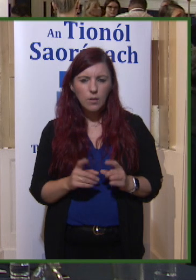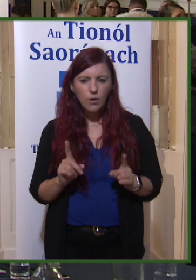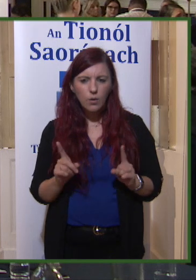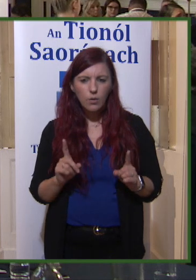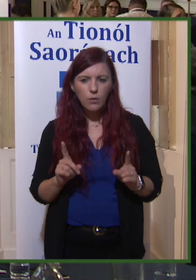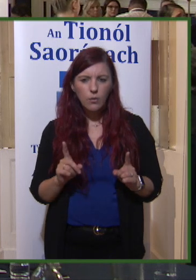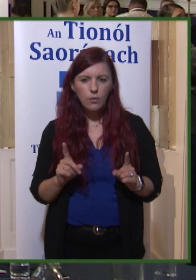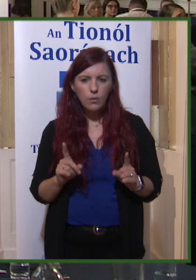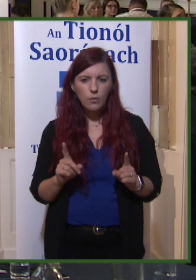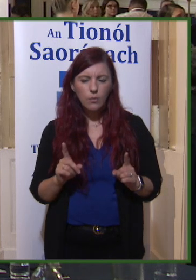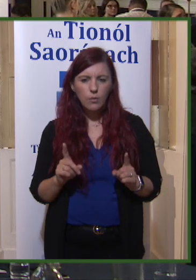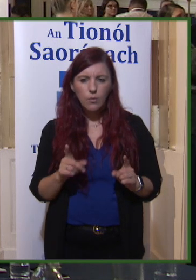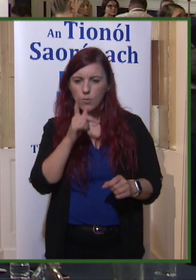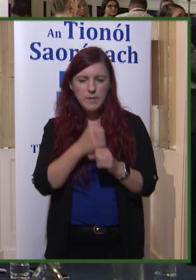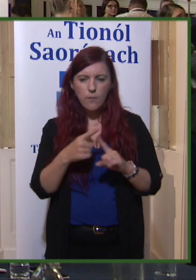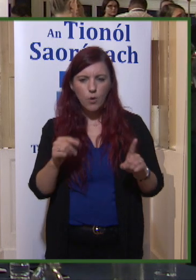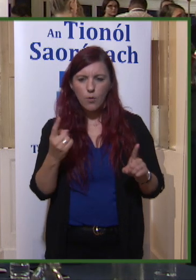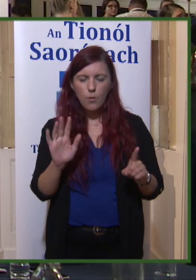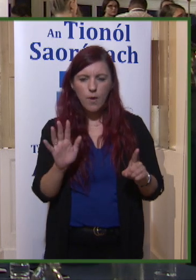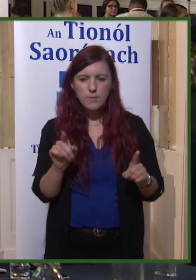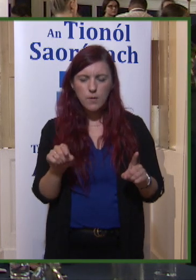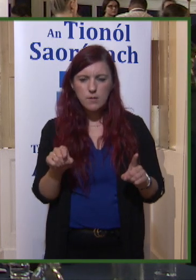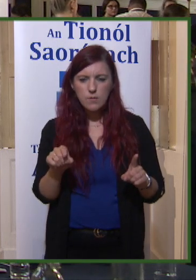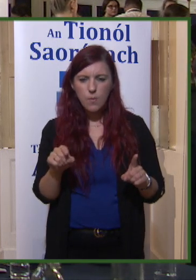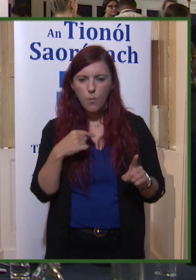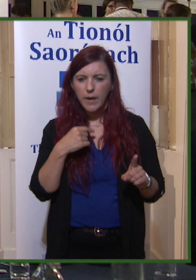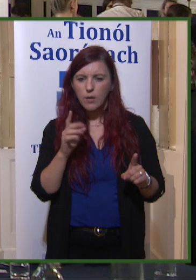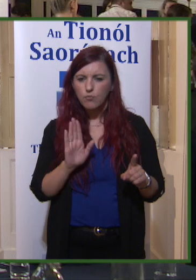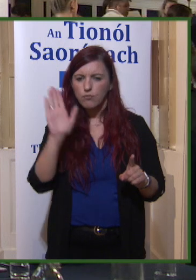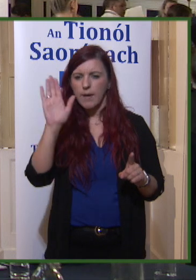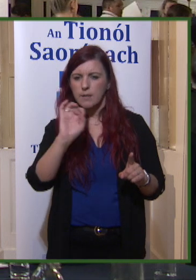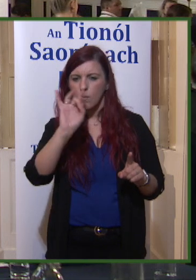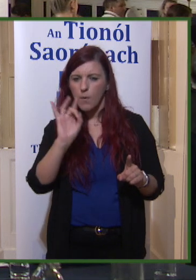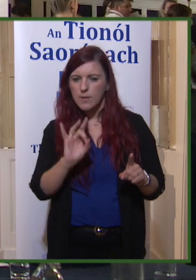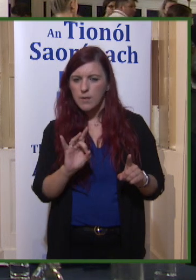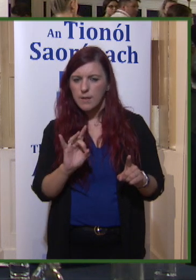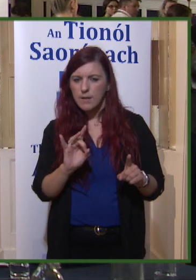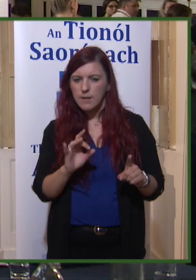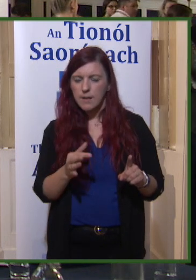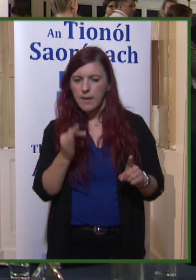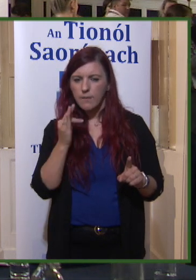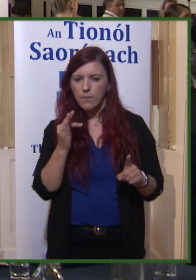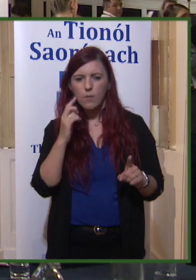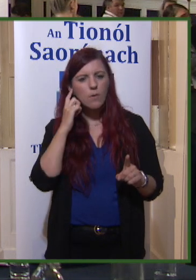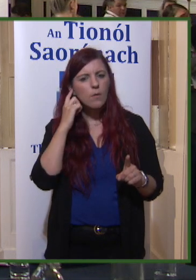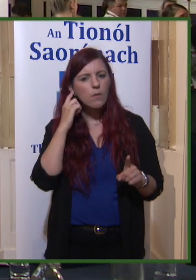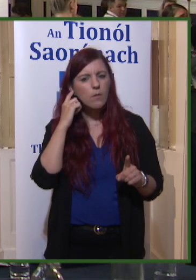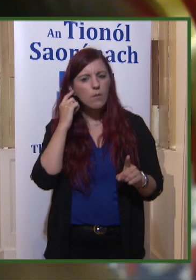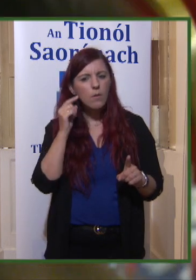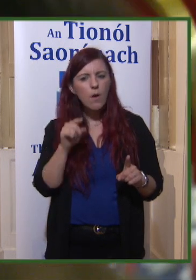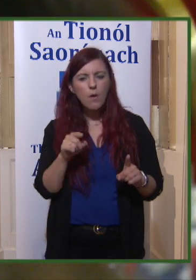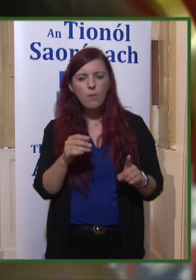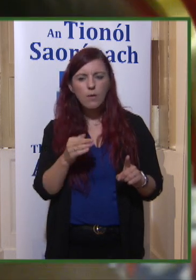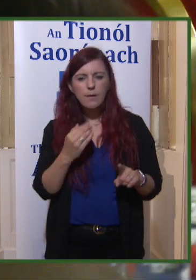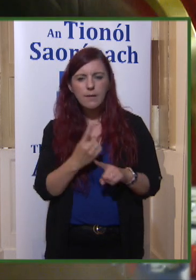No, it's relevant to every question. It's relevant, okay. When we raised the question of whether in the future was defined or not, we were told